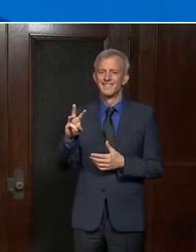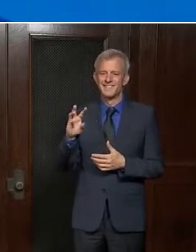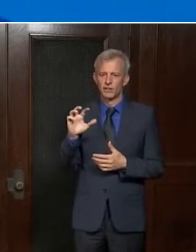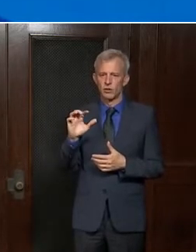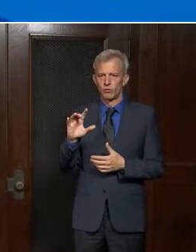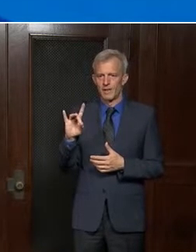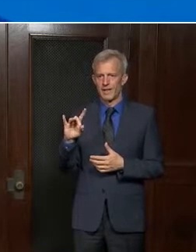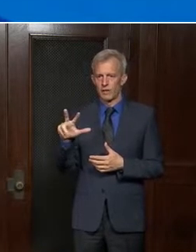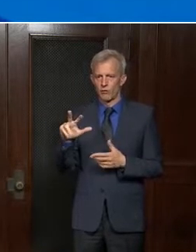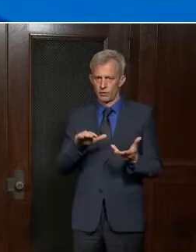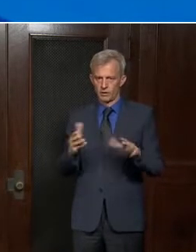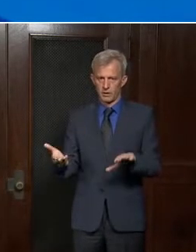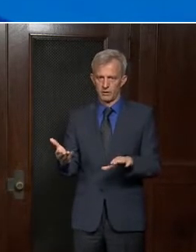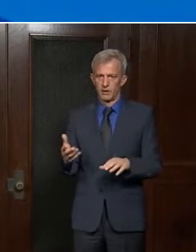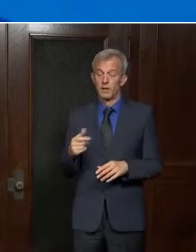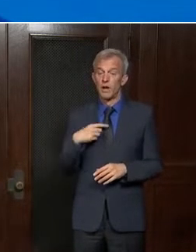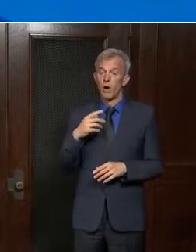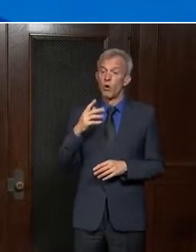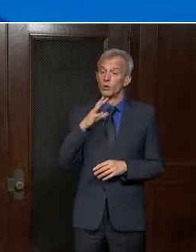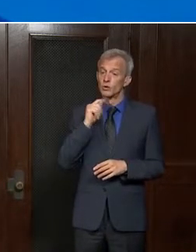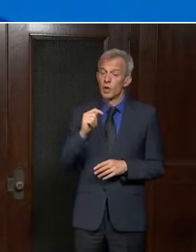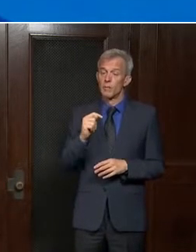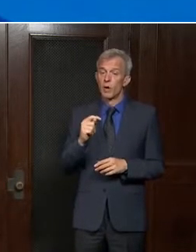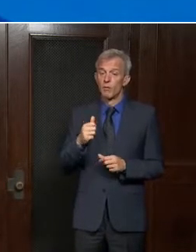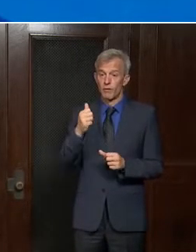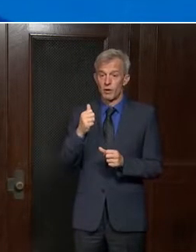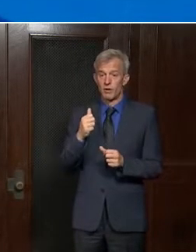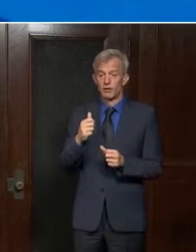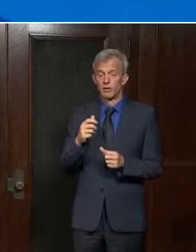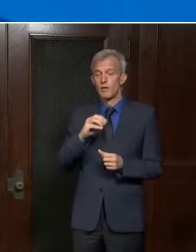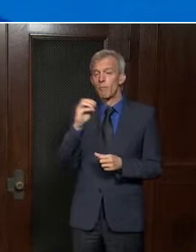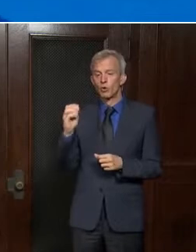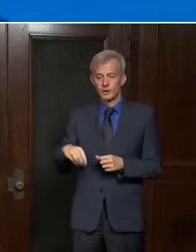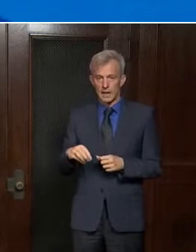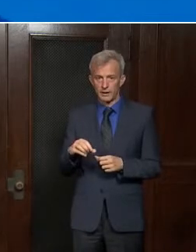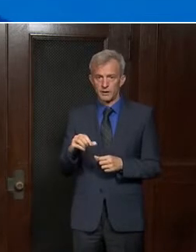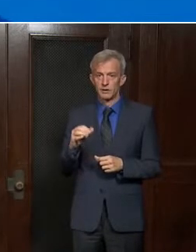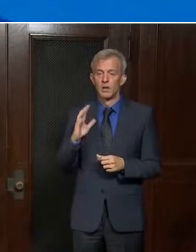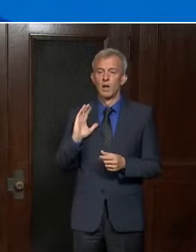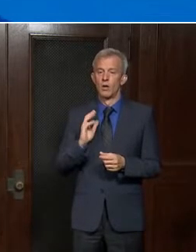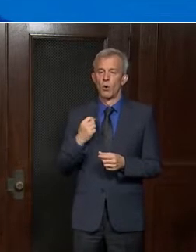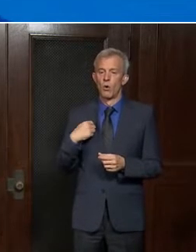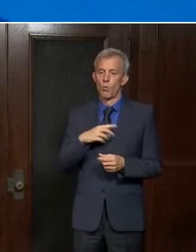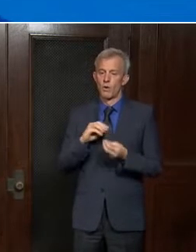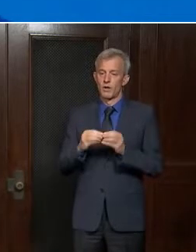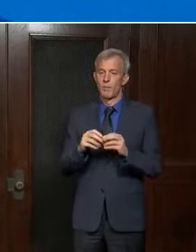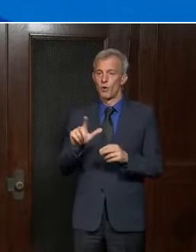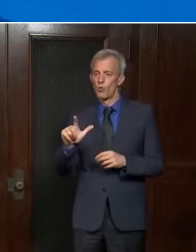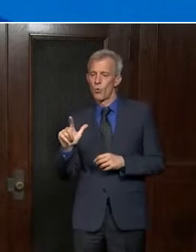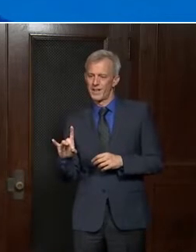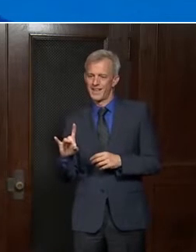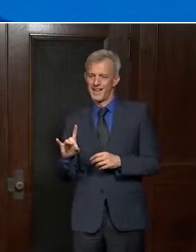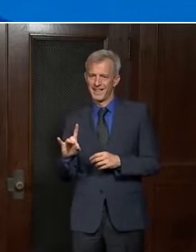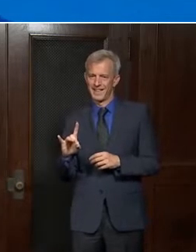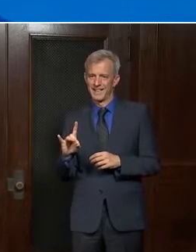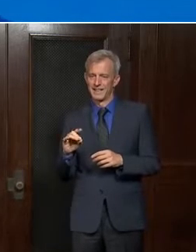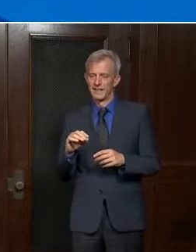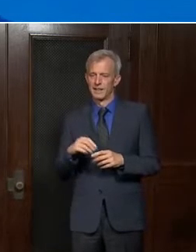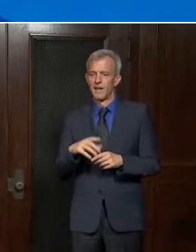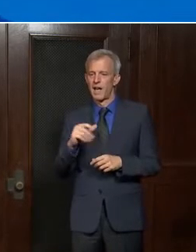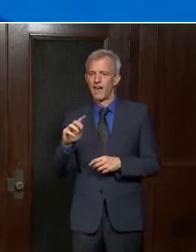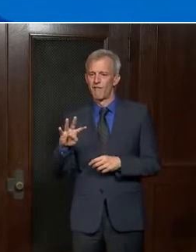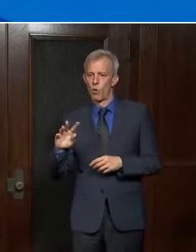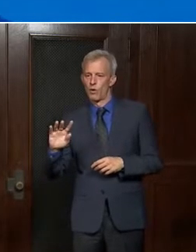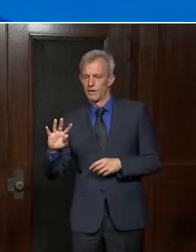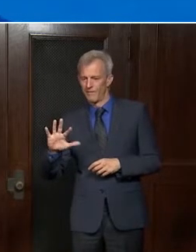deaths. Per capita, though, the numbers are a little bit better. We're 28th in cases per capita and